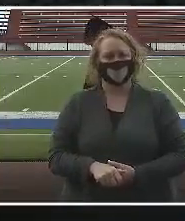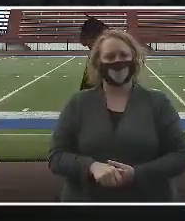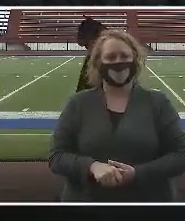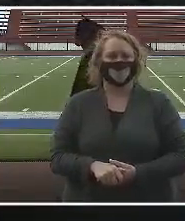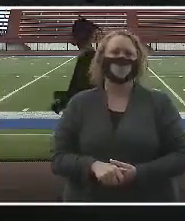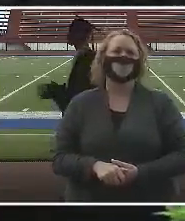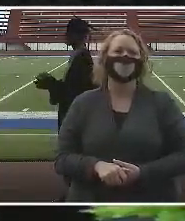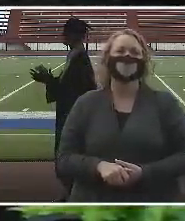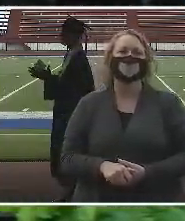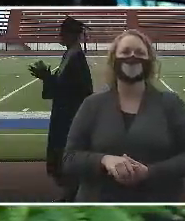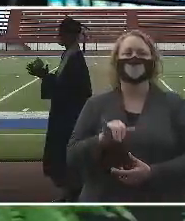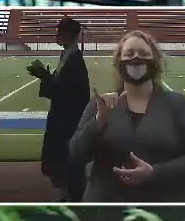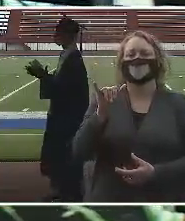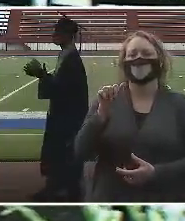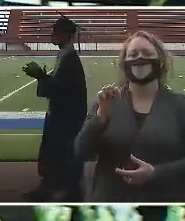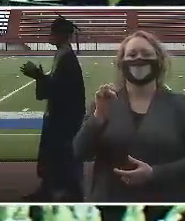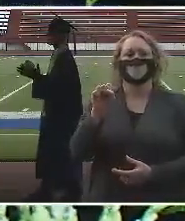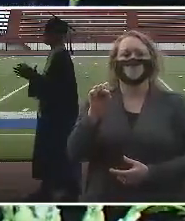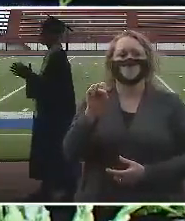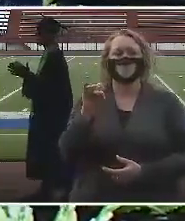Yasin Mahmoud.